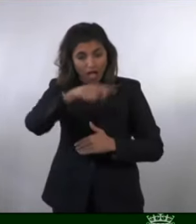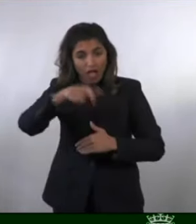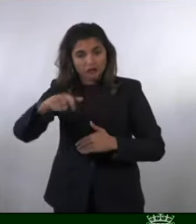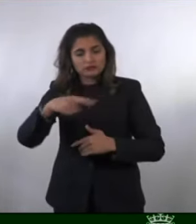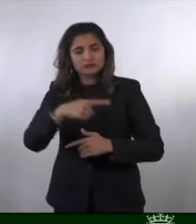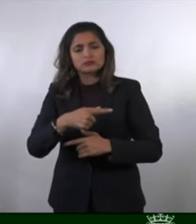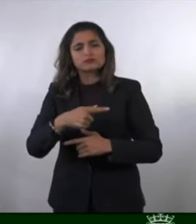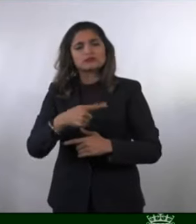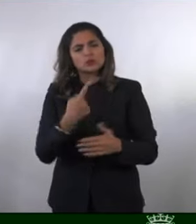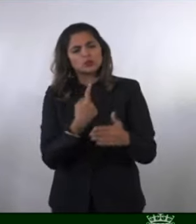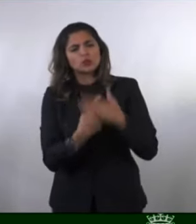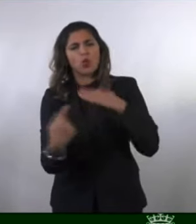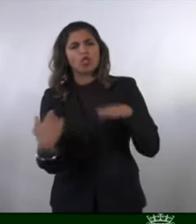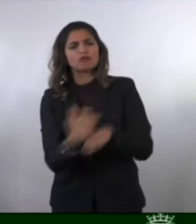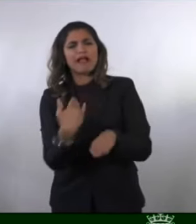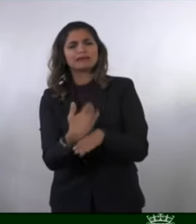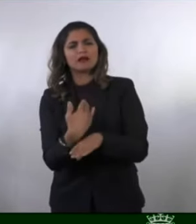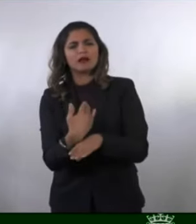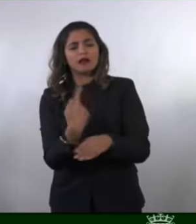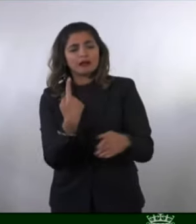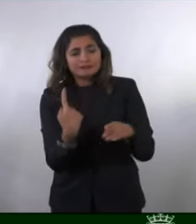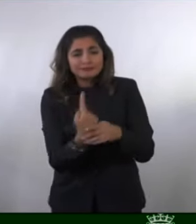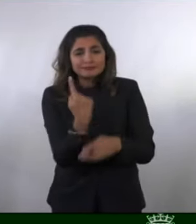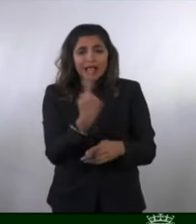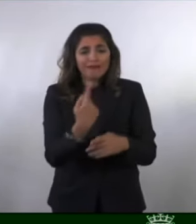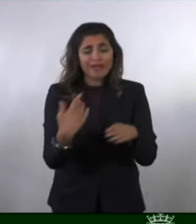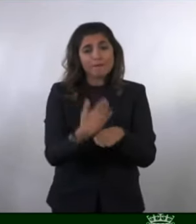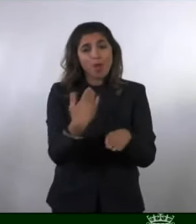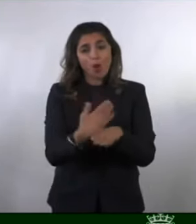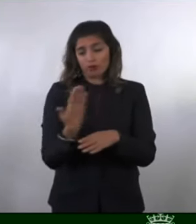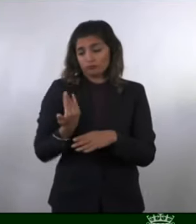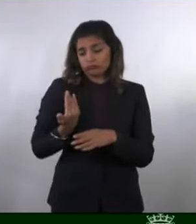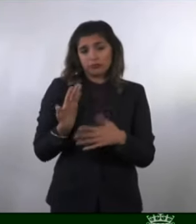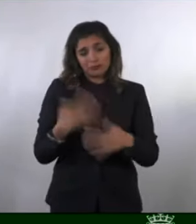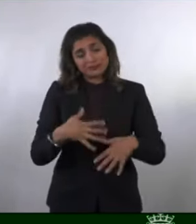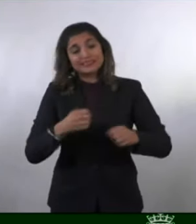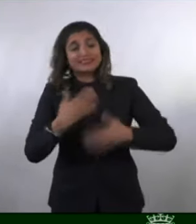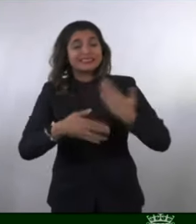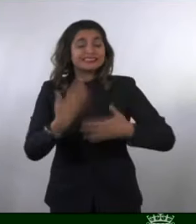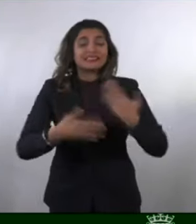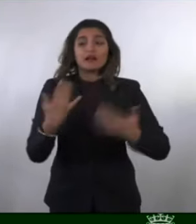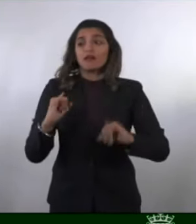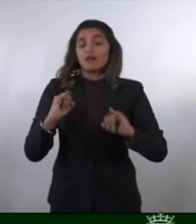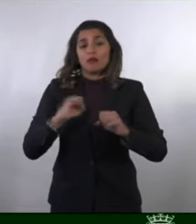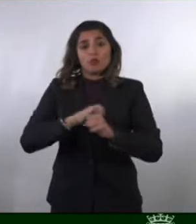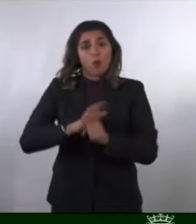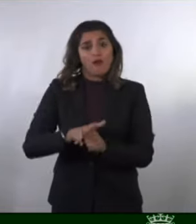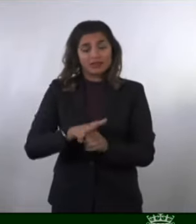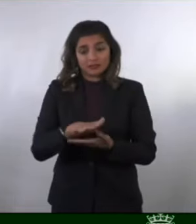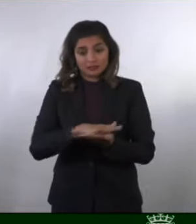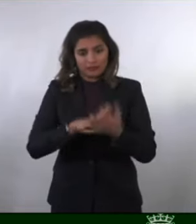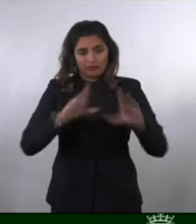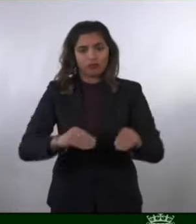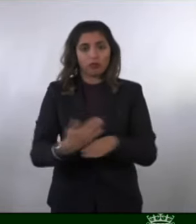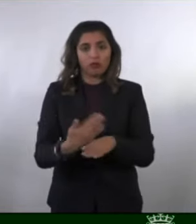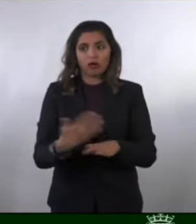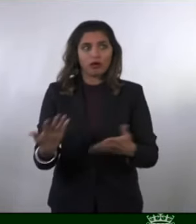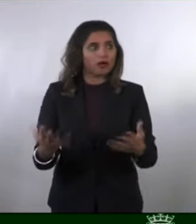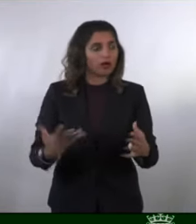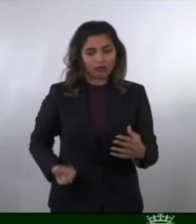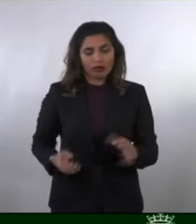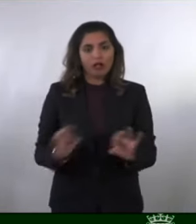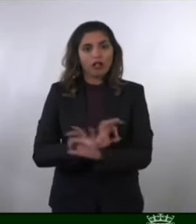recently self-employed all remain excluded from any of the economic support established by this Tory